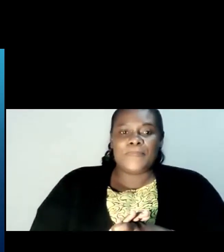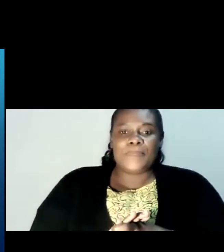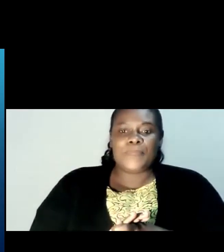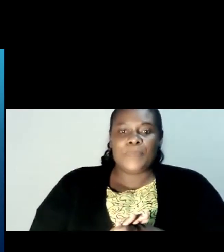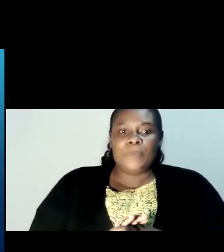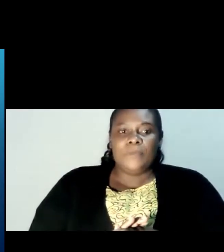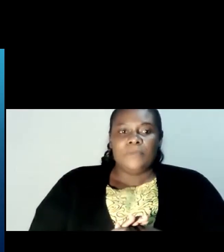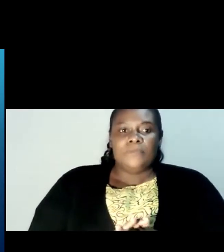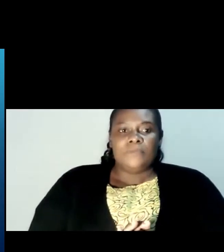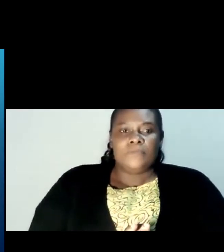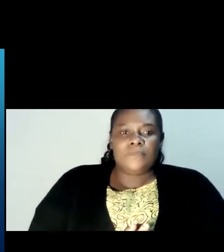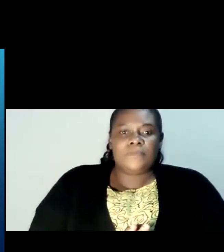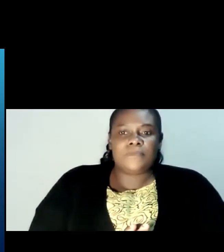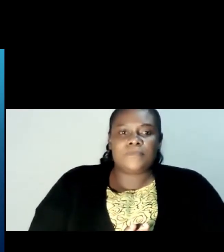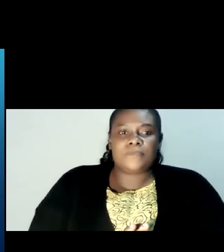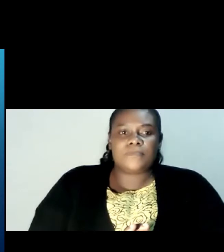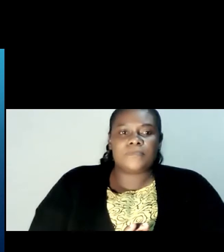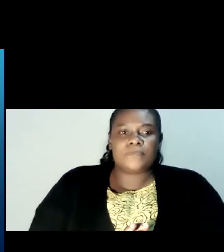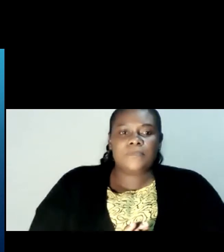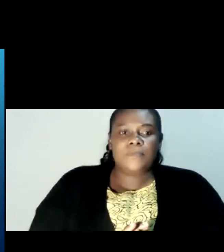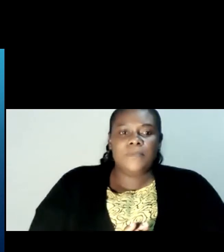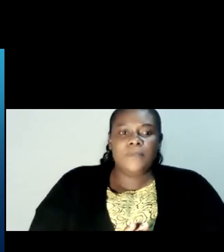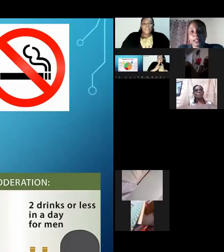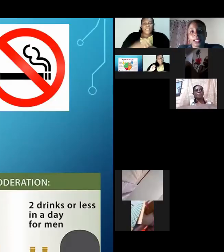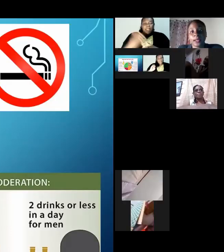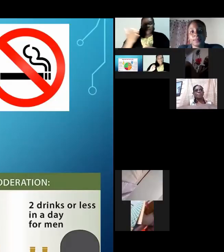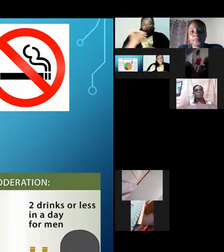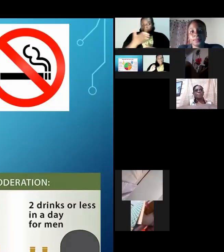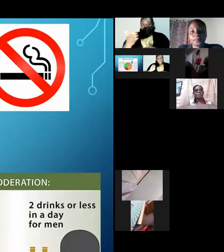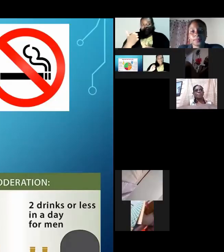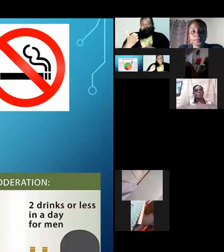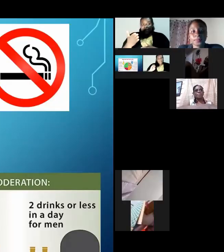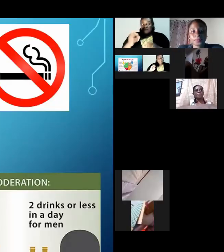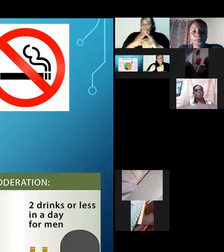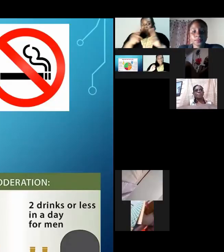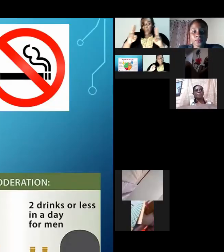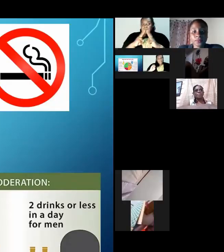All right. This also goes without saying.